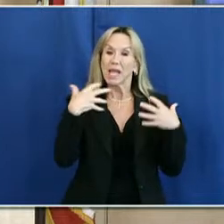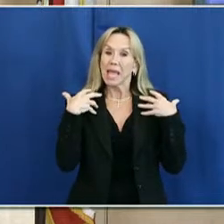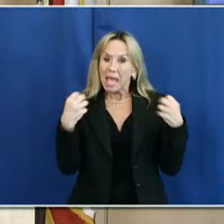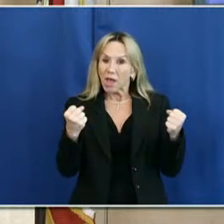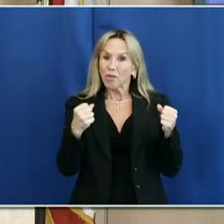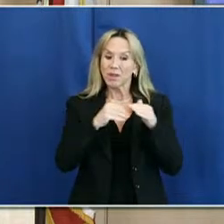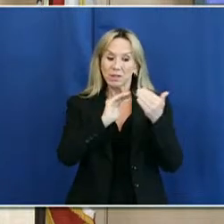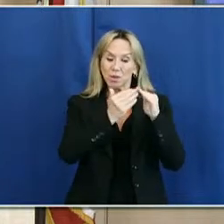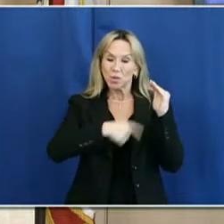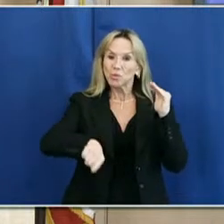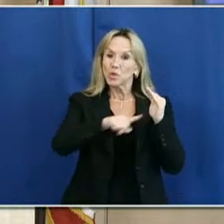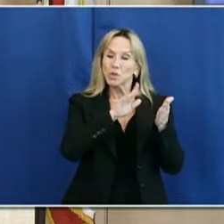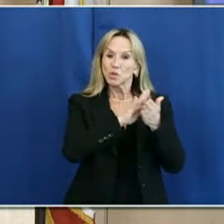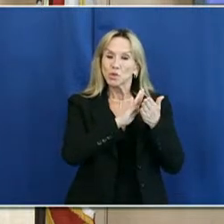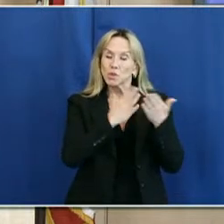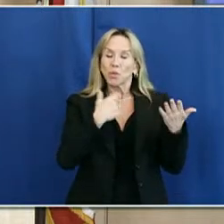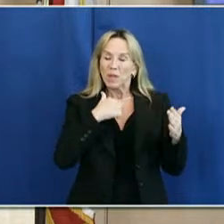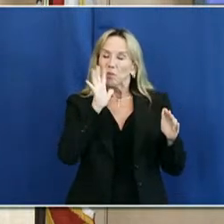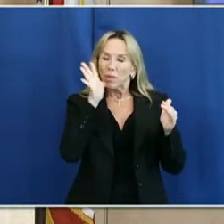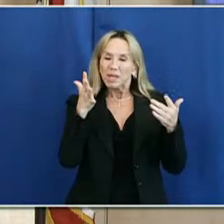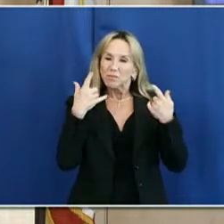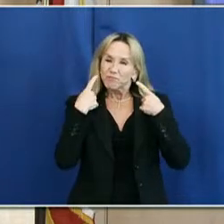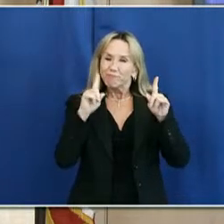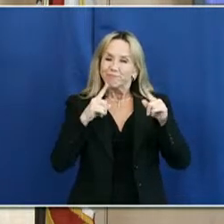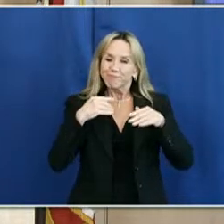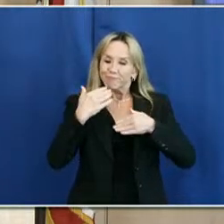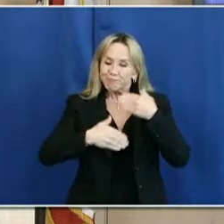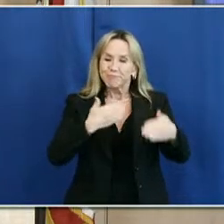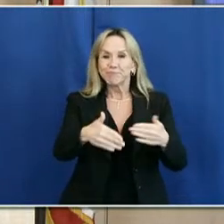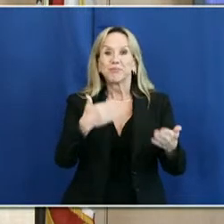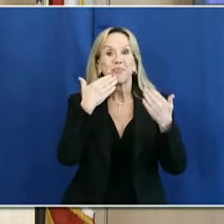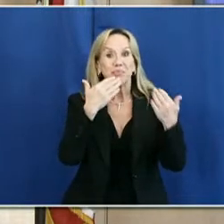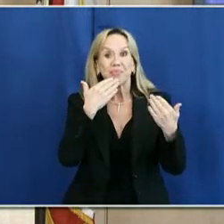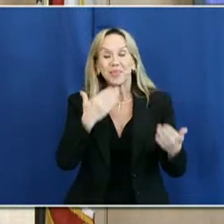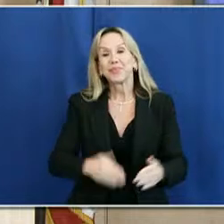emerge from this stronger than ever. Thank you.